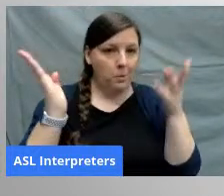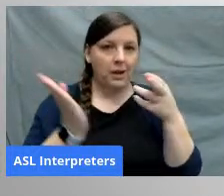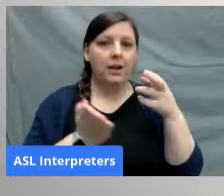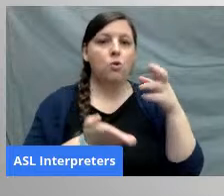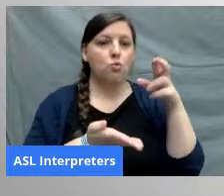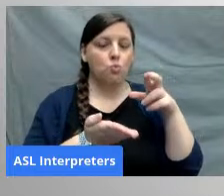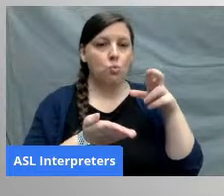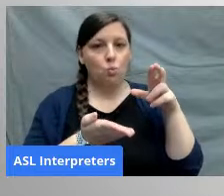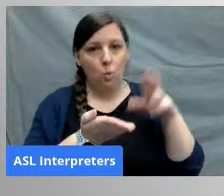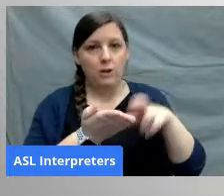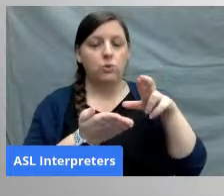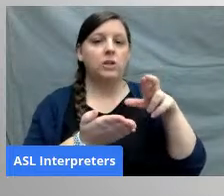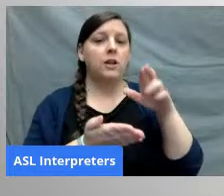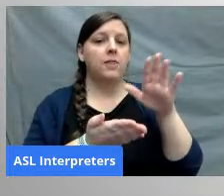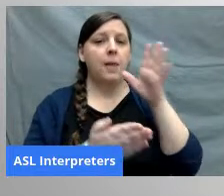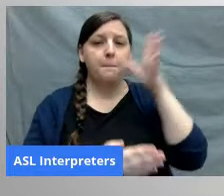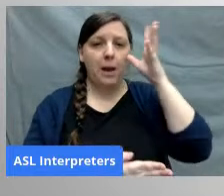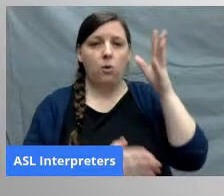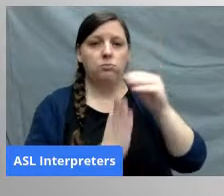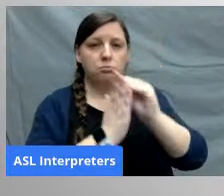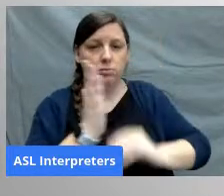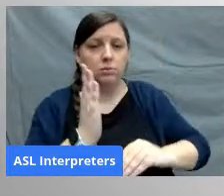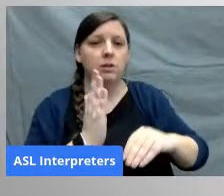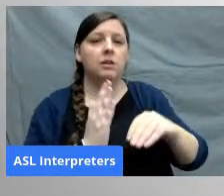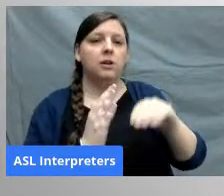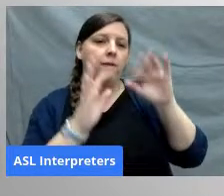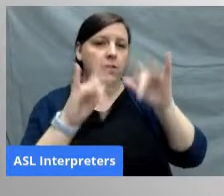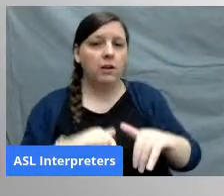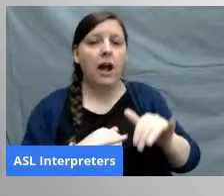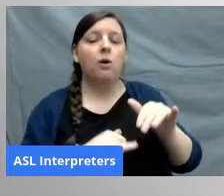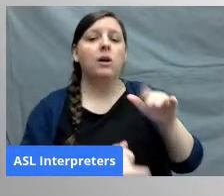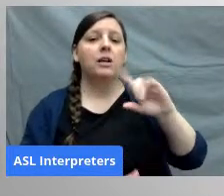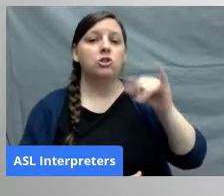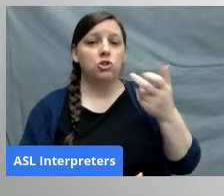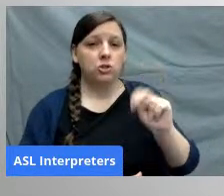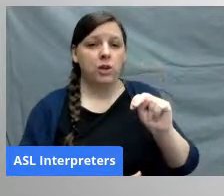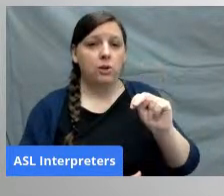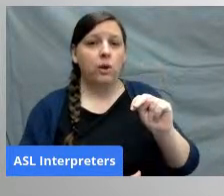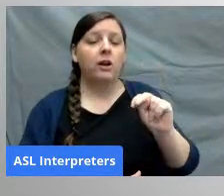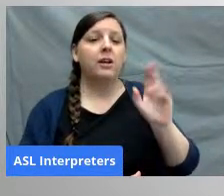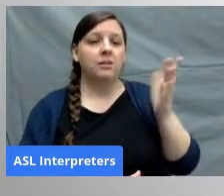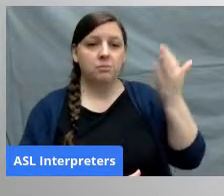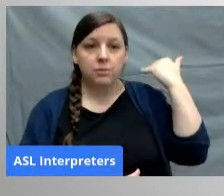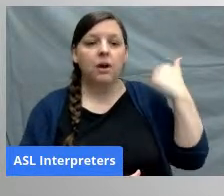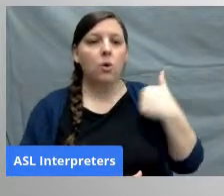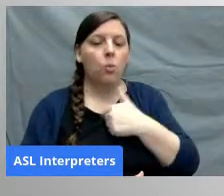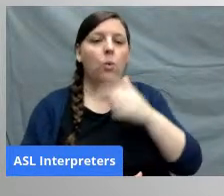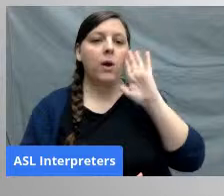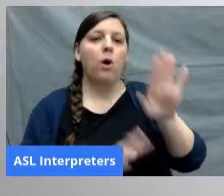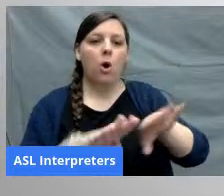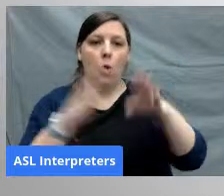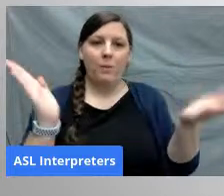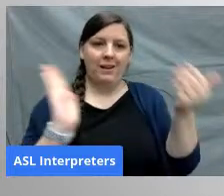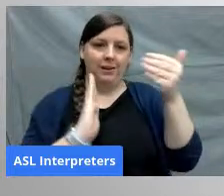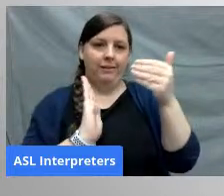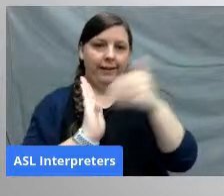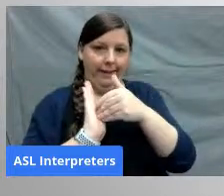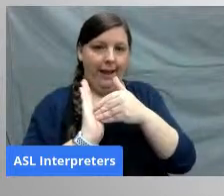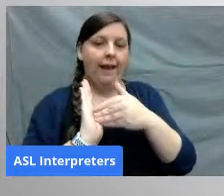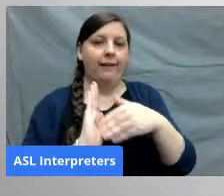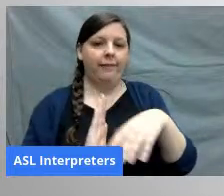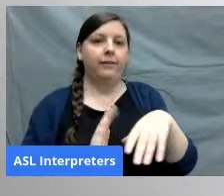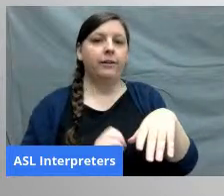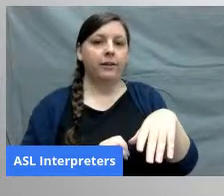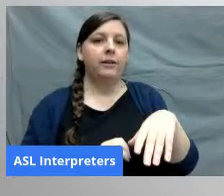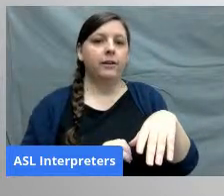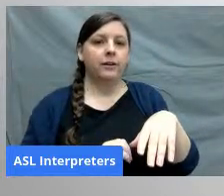will reopen that registration. We are working with our student information. We will reopen that registration